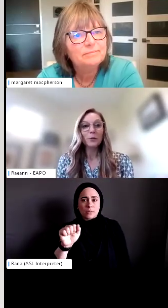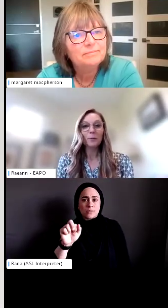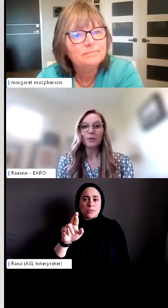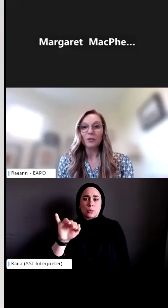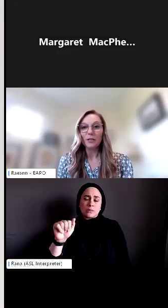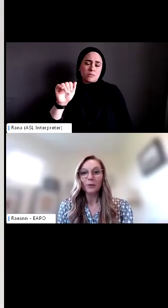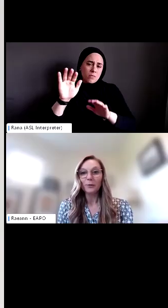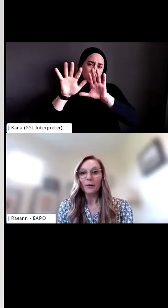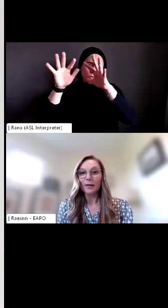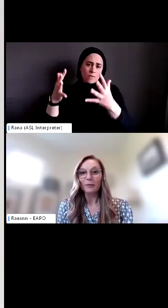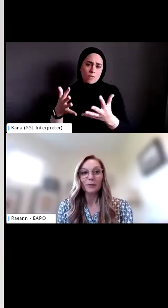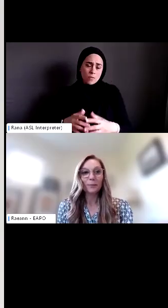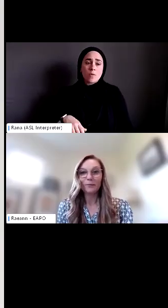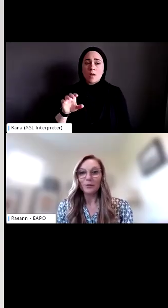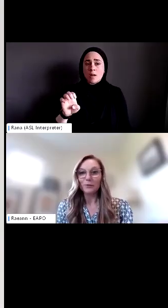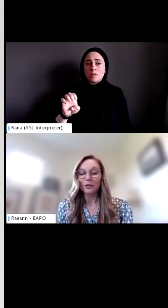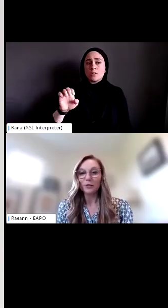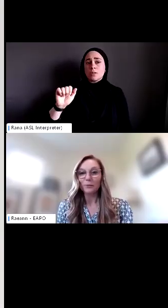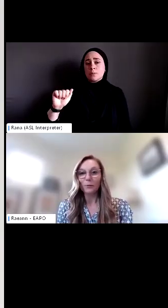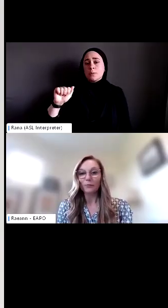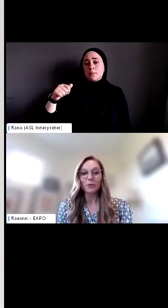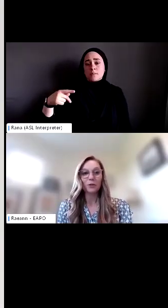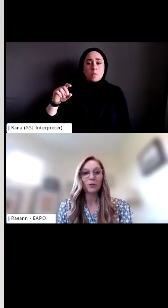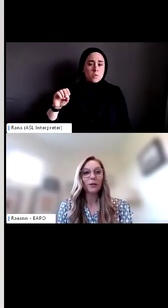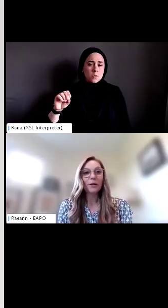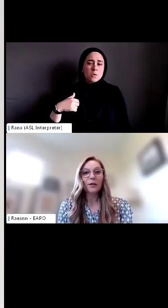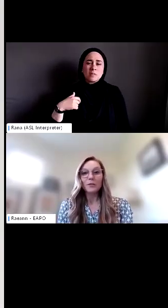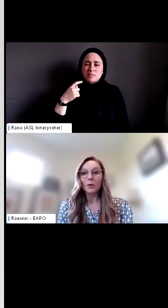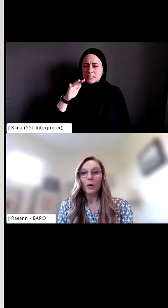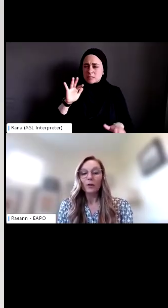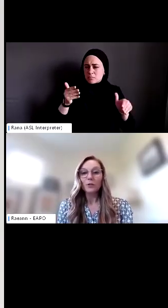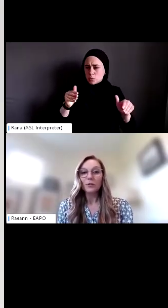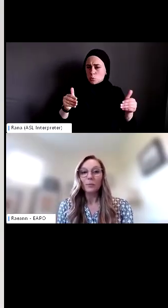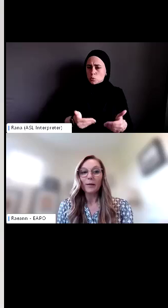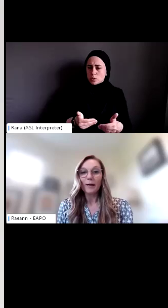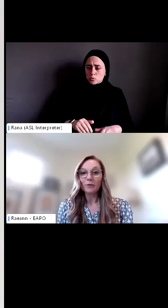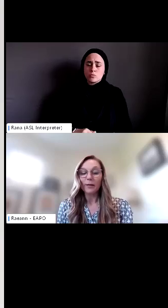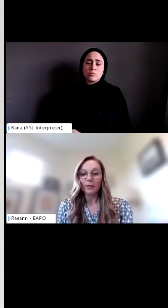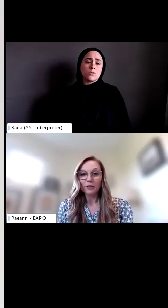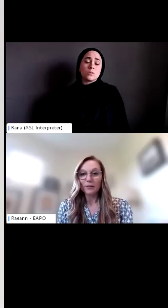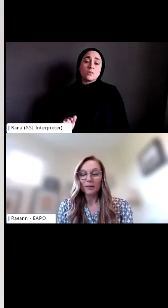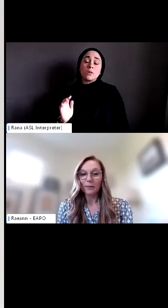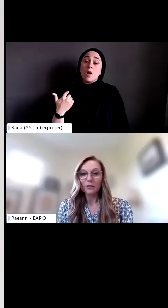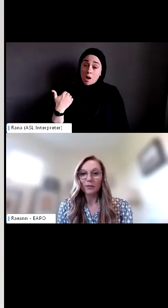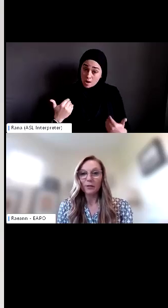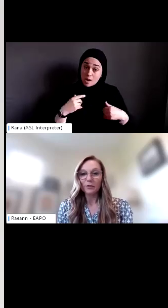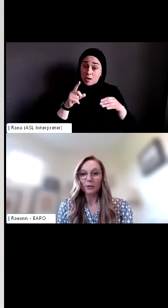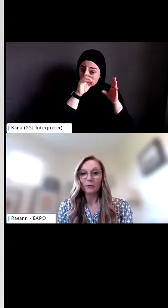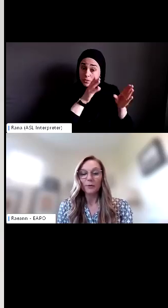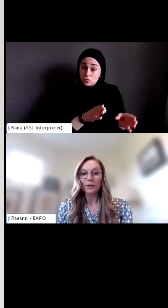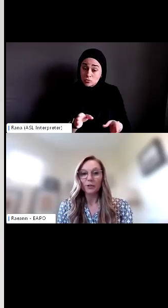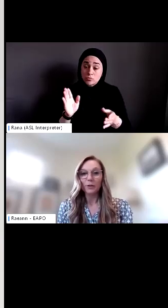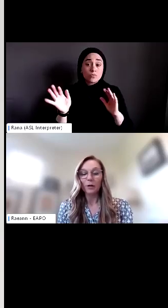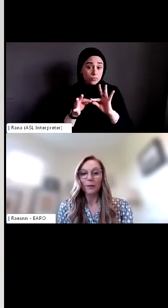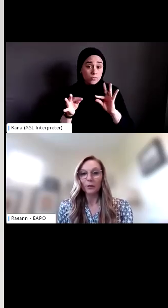So Elder Abuse Prevention Ontario, I gave a little bit of an introduction when we first started. So we have a strategy, as I mentioned, the